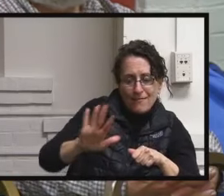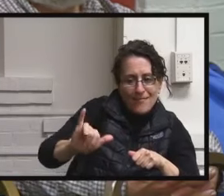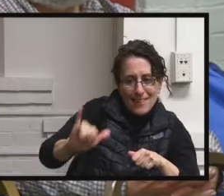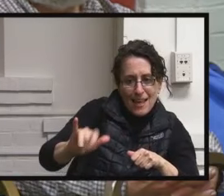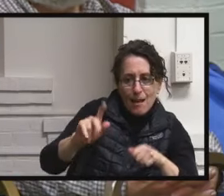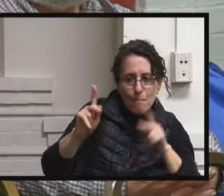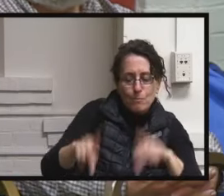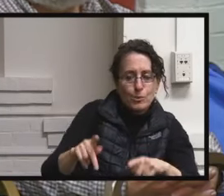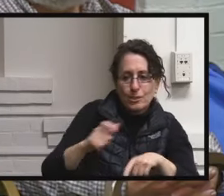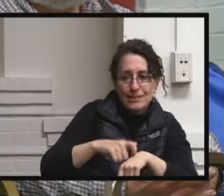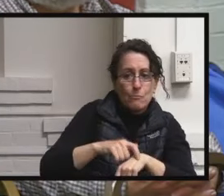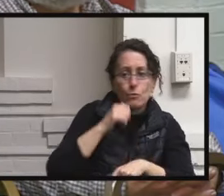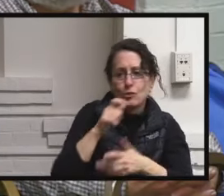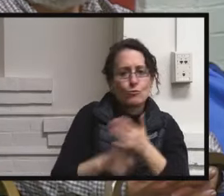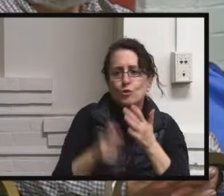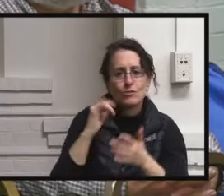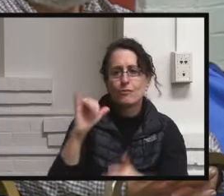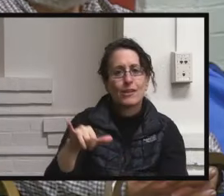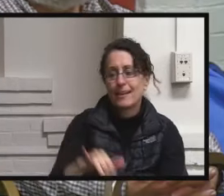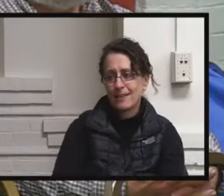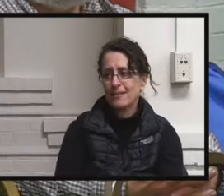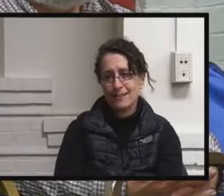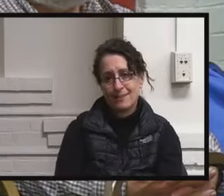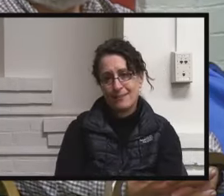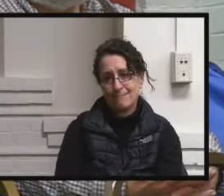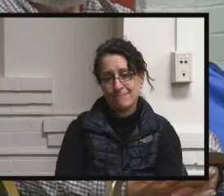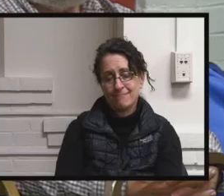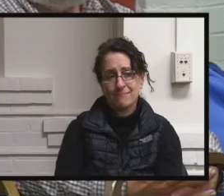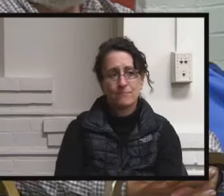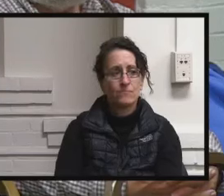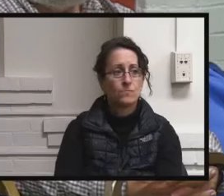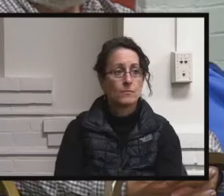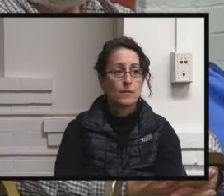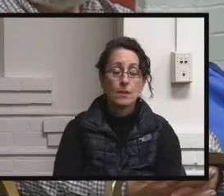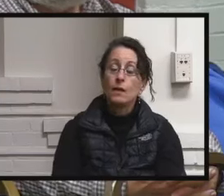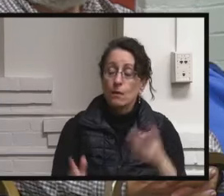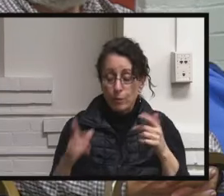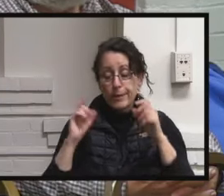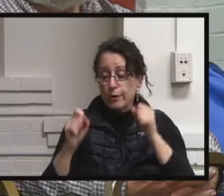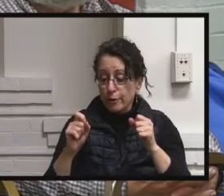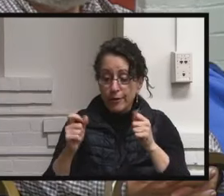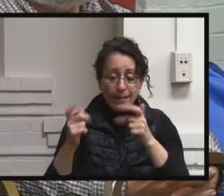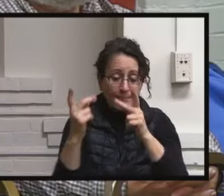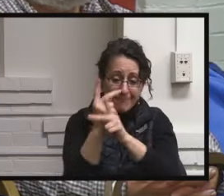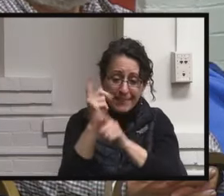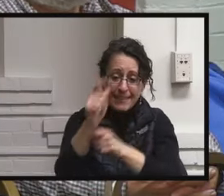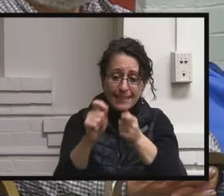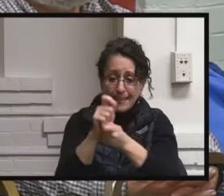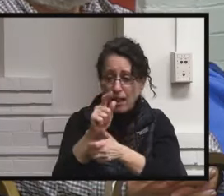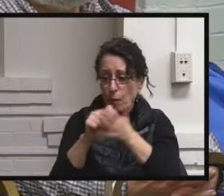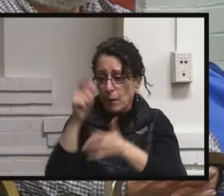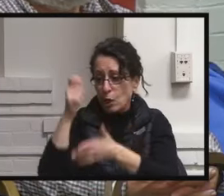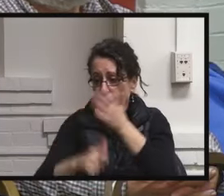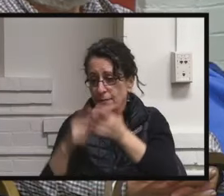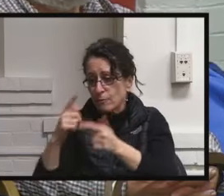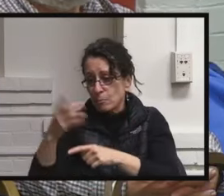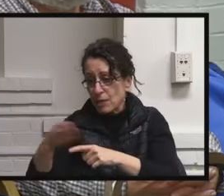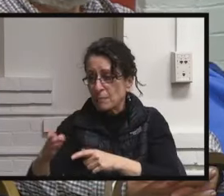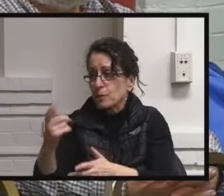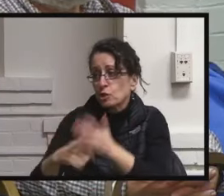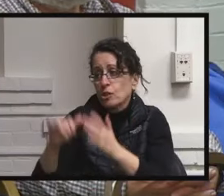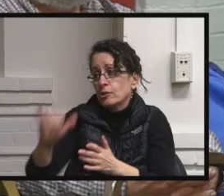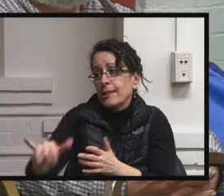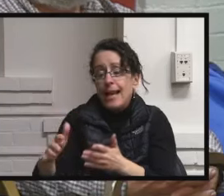don't. If you want, we can try to back that out, but we didn't come to a fee-for-service